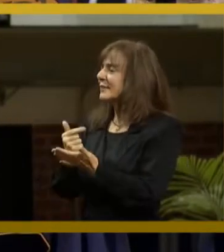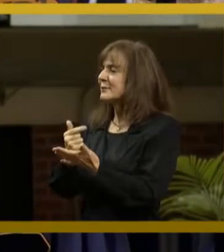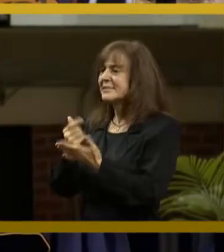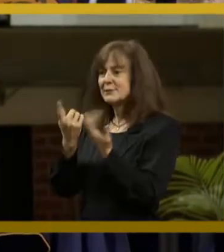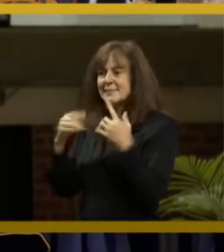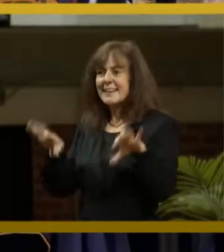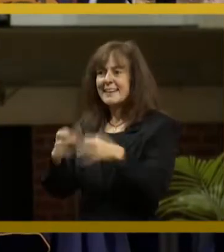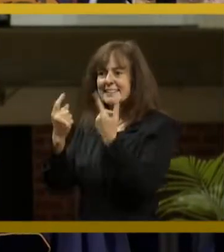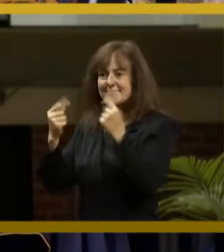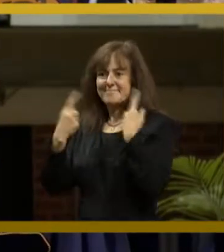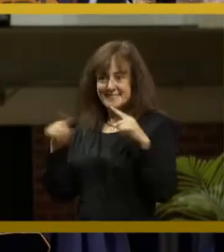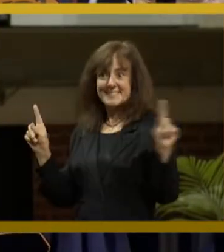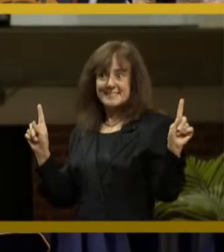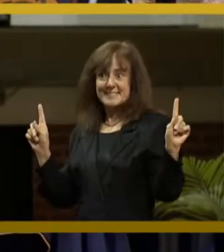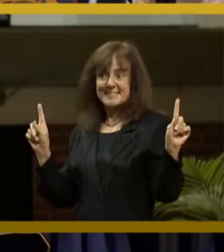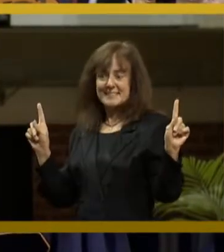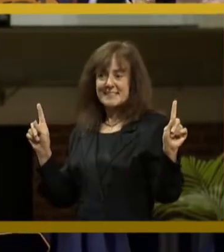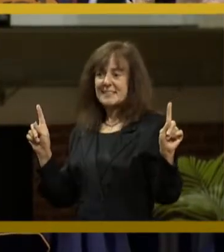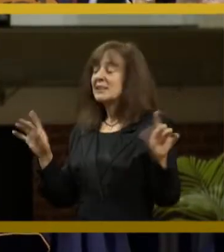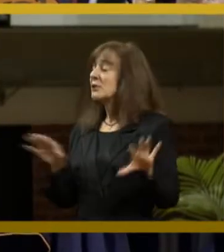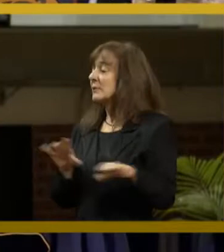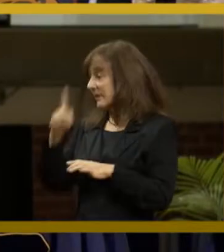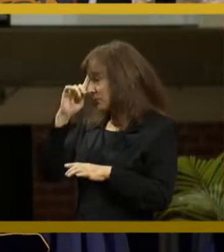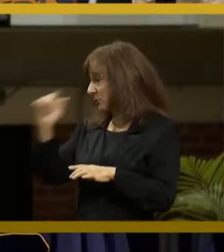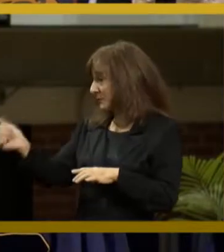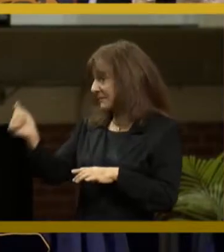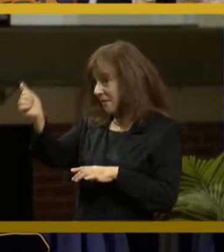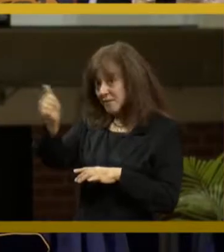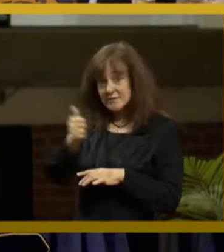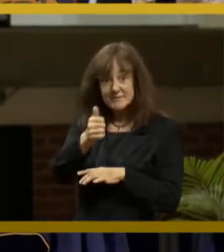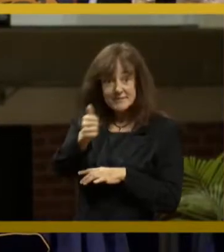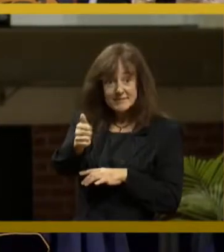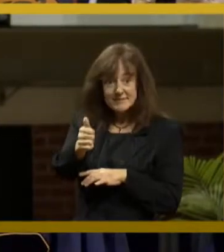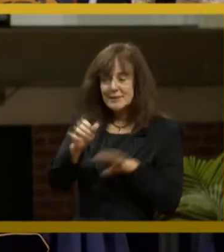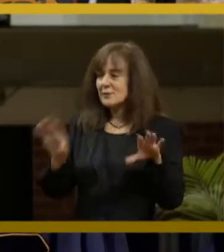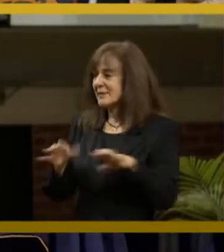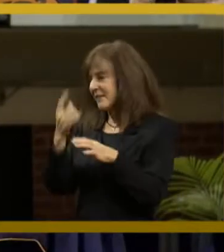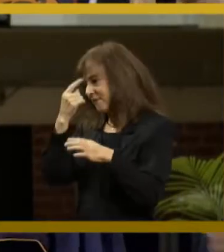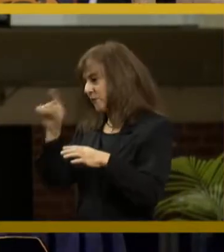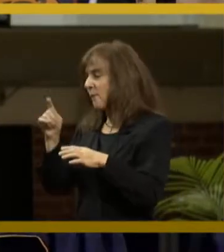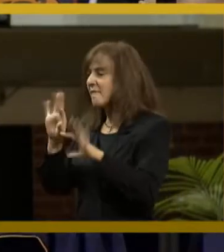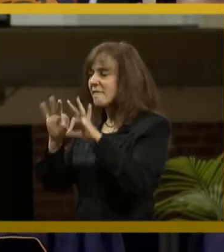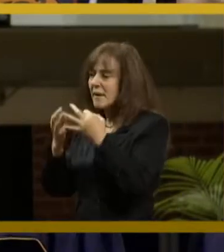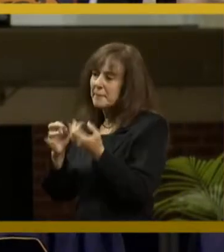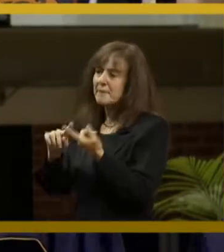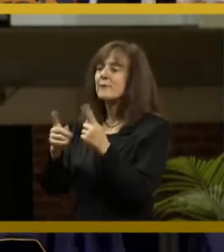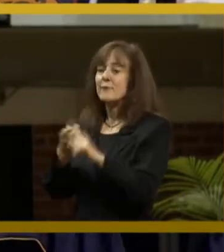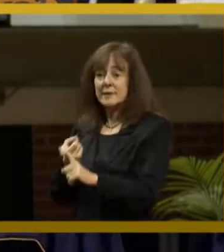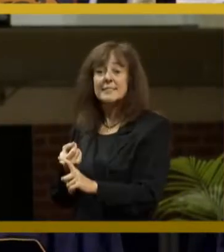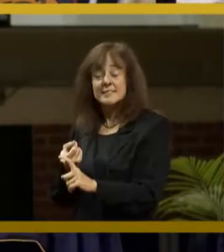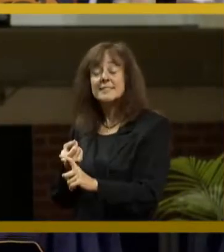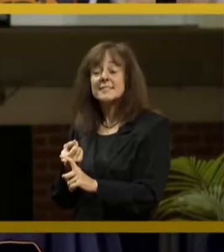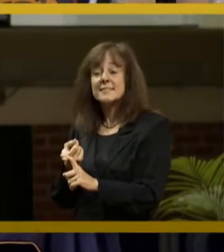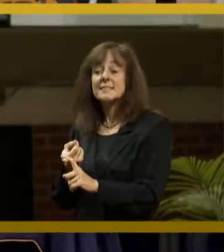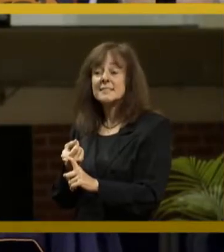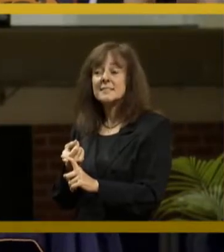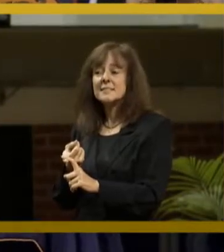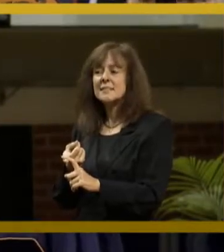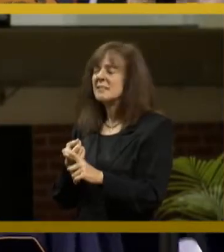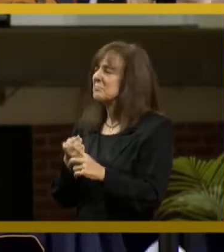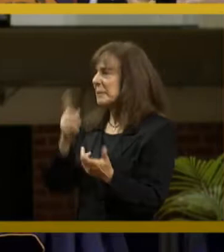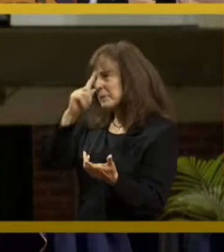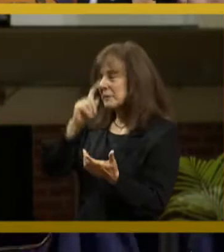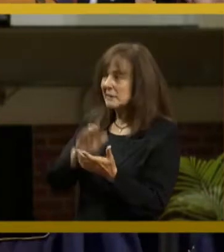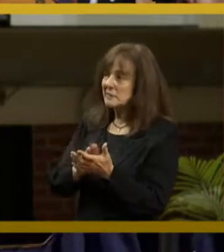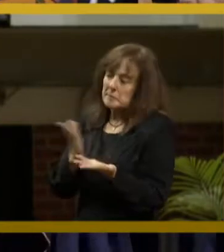it. You did it for you, and you did it for your family and friends. Whether you believe